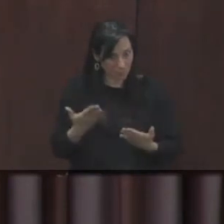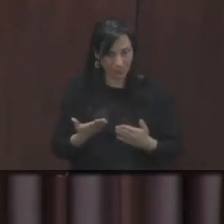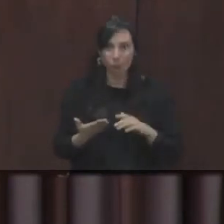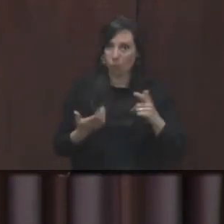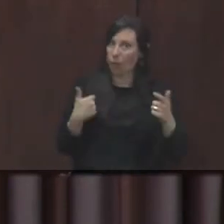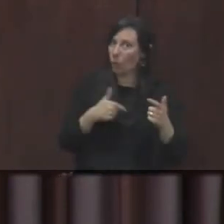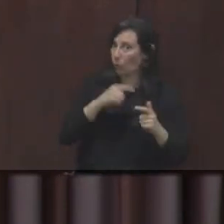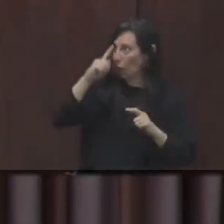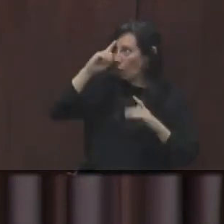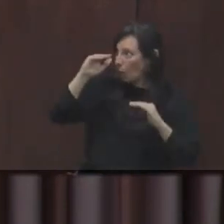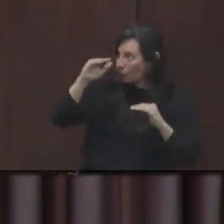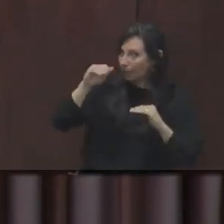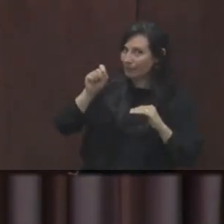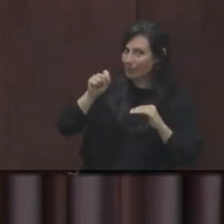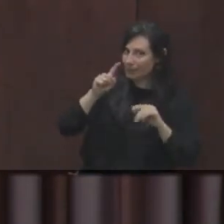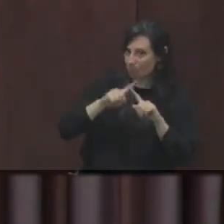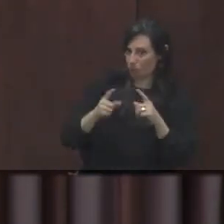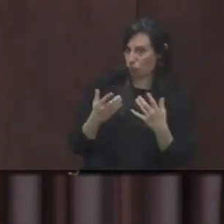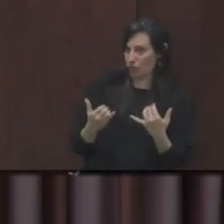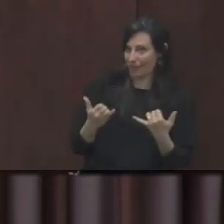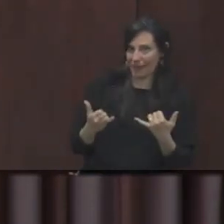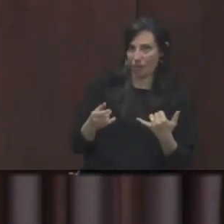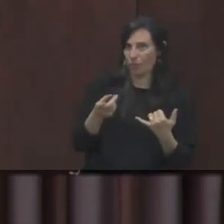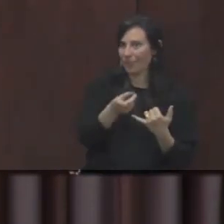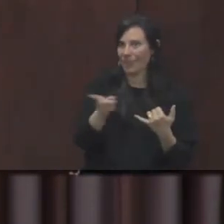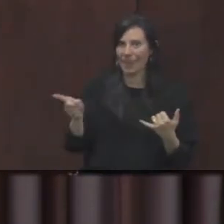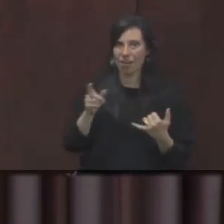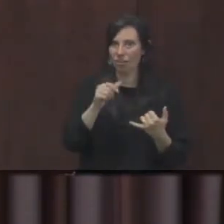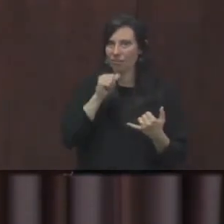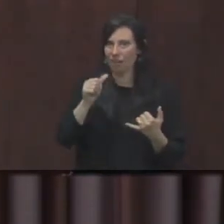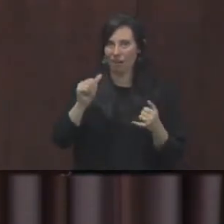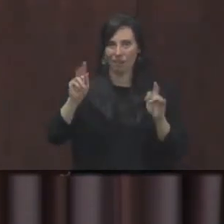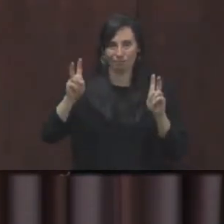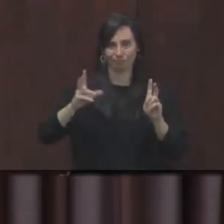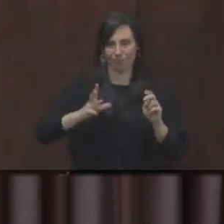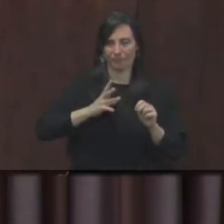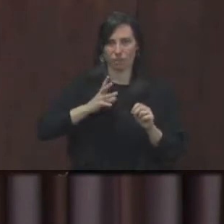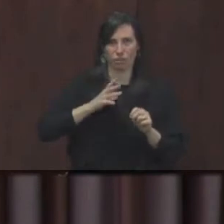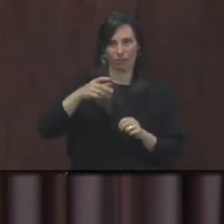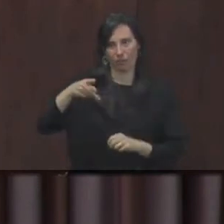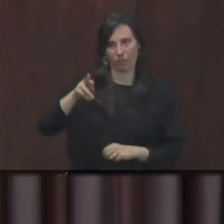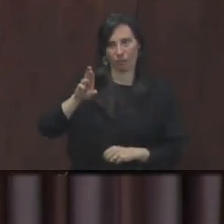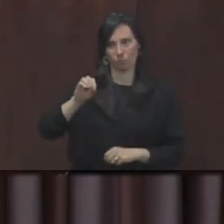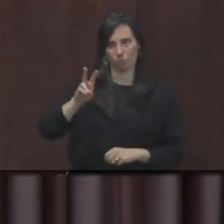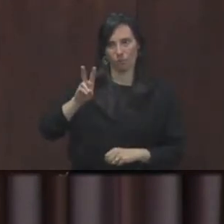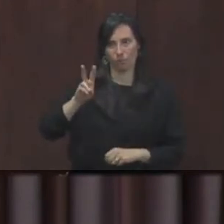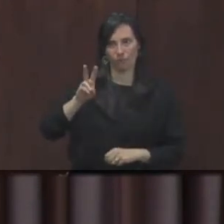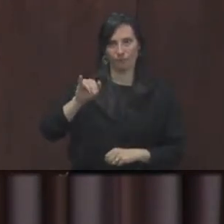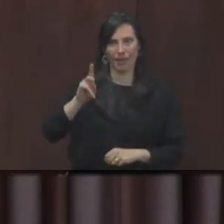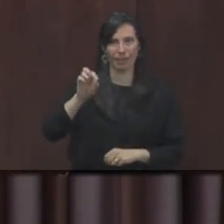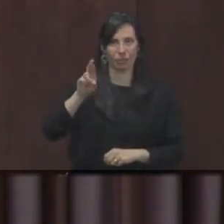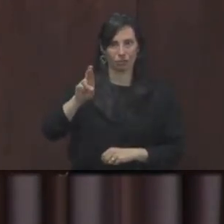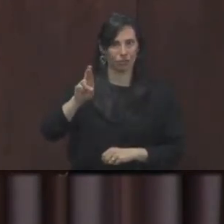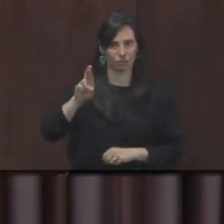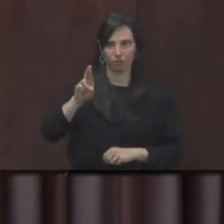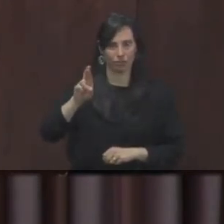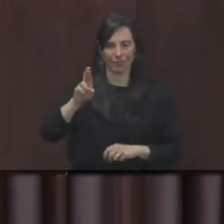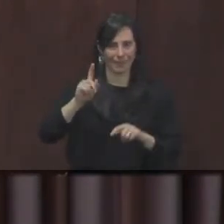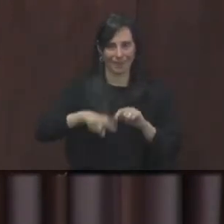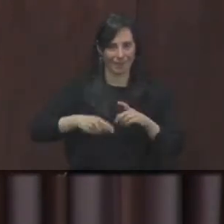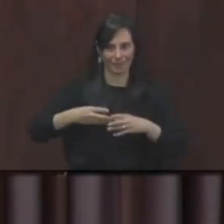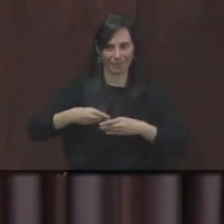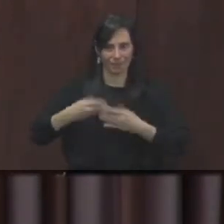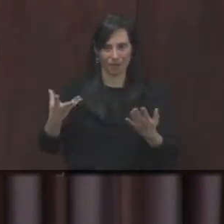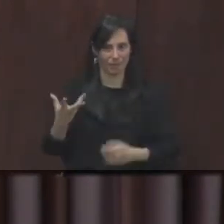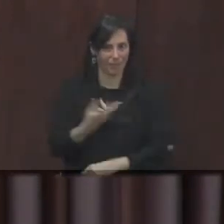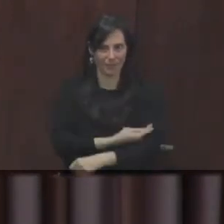hope, except that at this time, they are not launched as providers, enrolled providers yet. And so the hope as